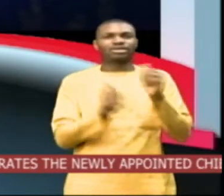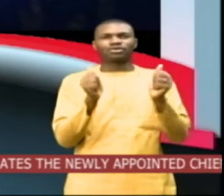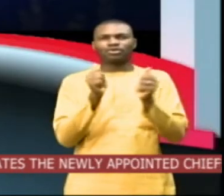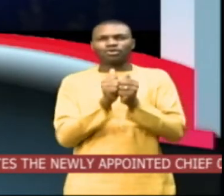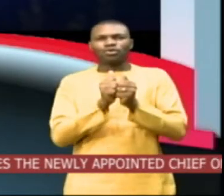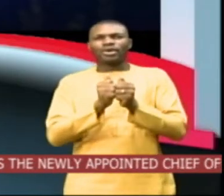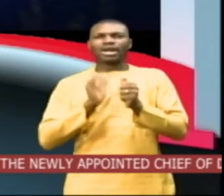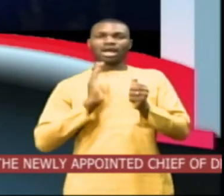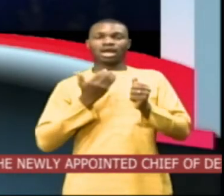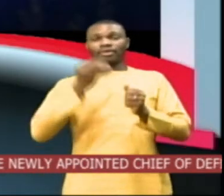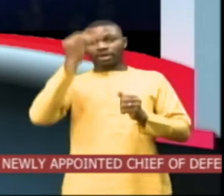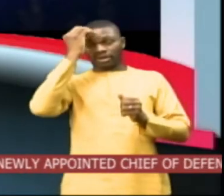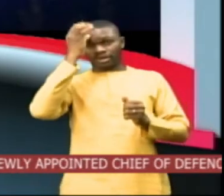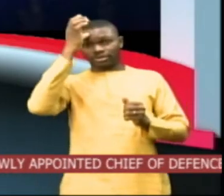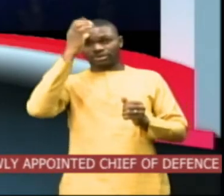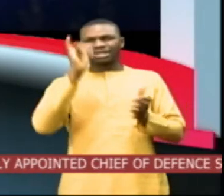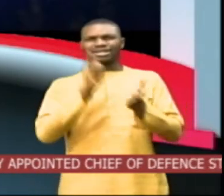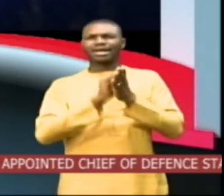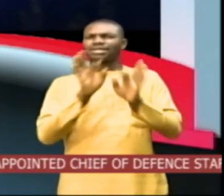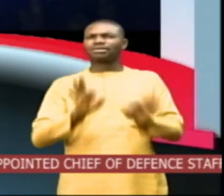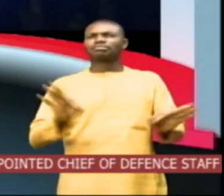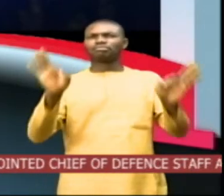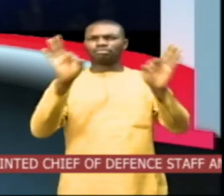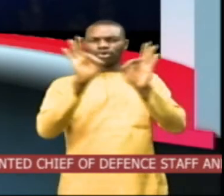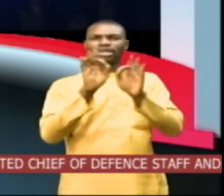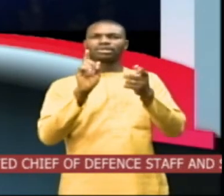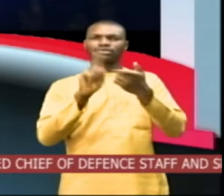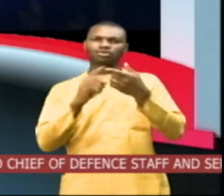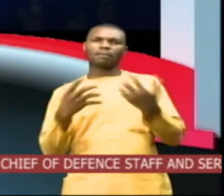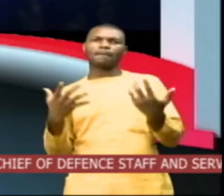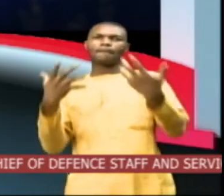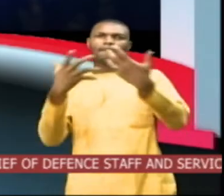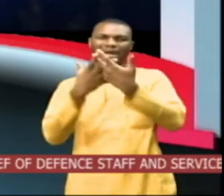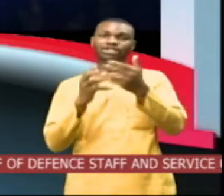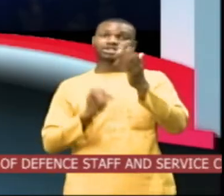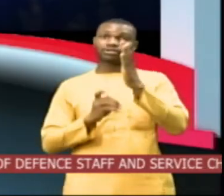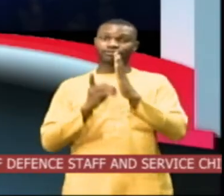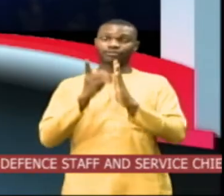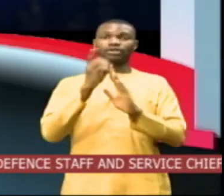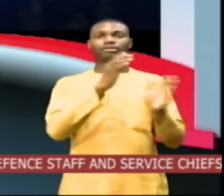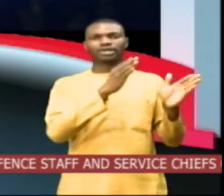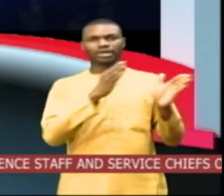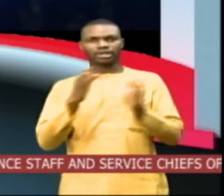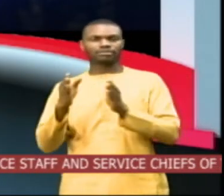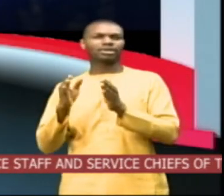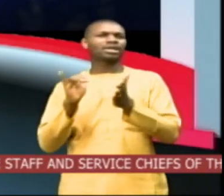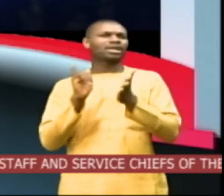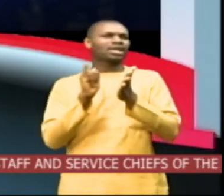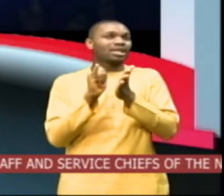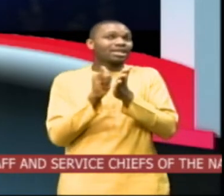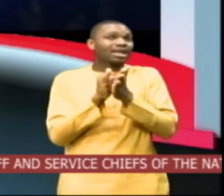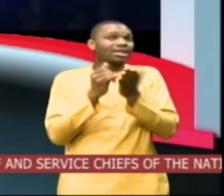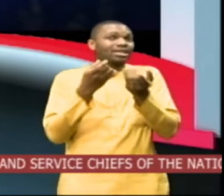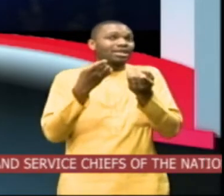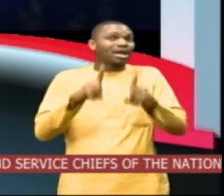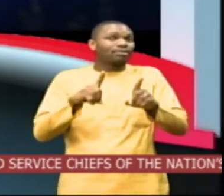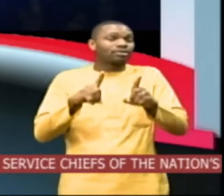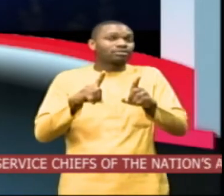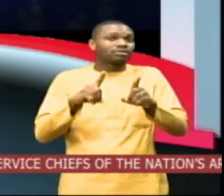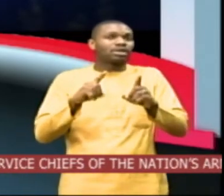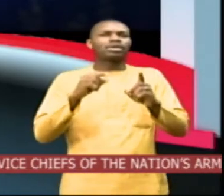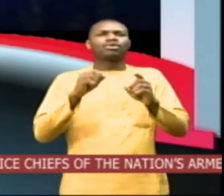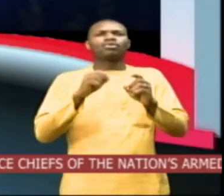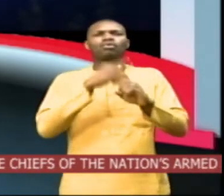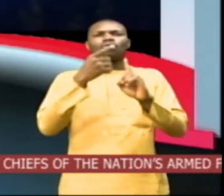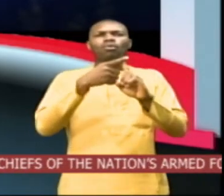Backbone Limited. ICT correspondent Joseph Johnson reports. Staying up to date with the rest of the